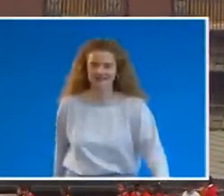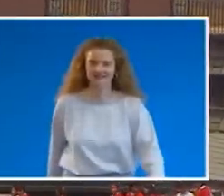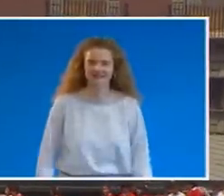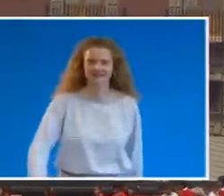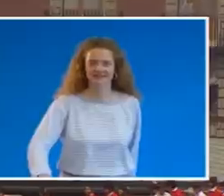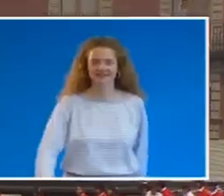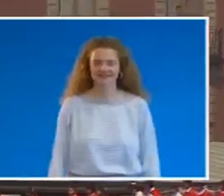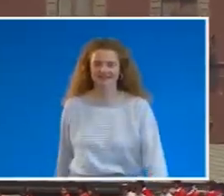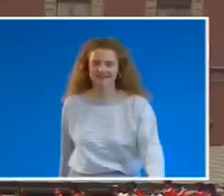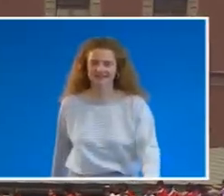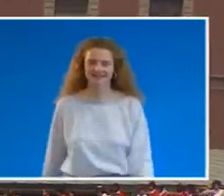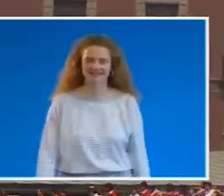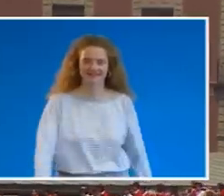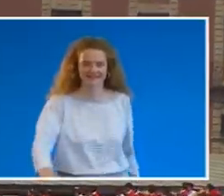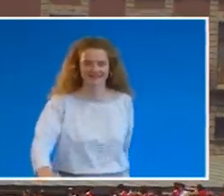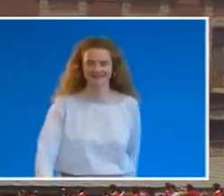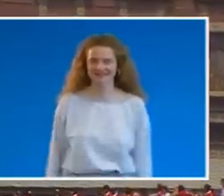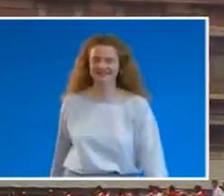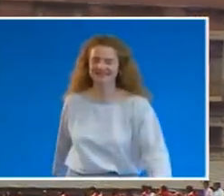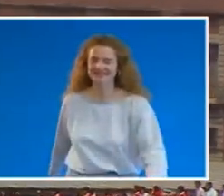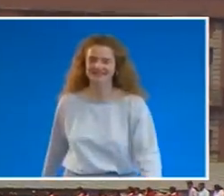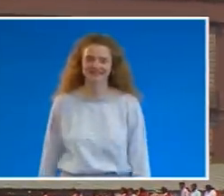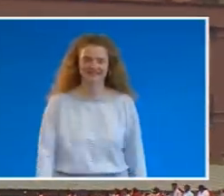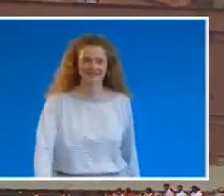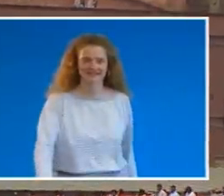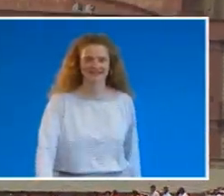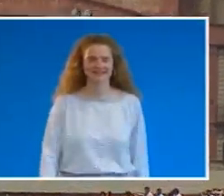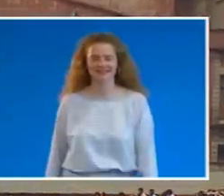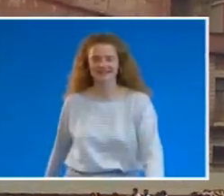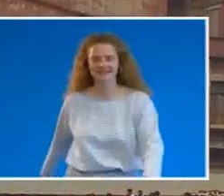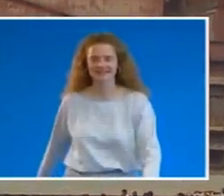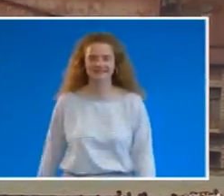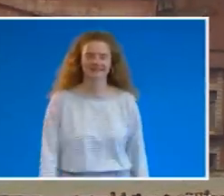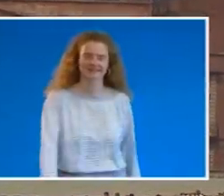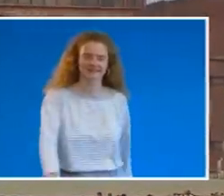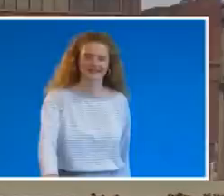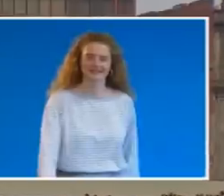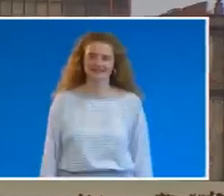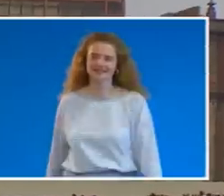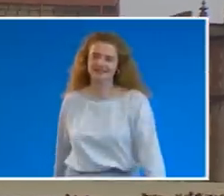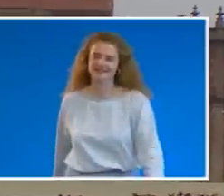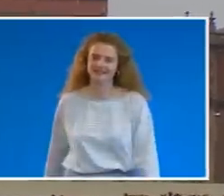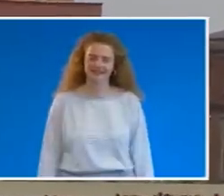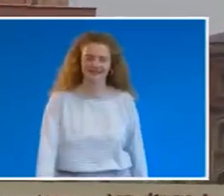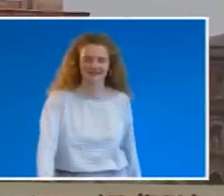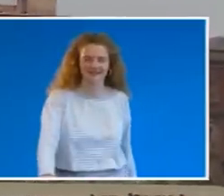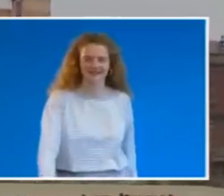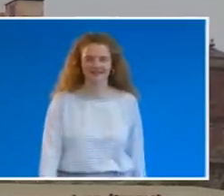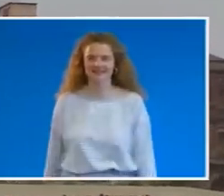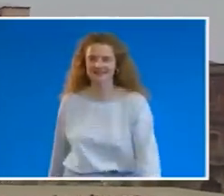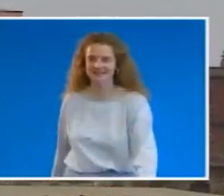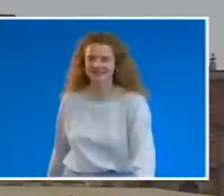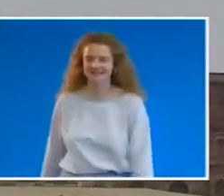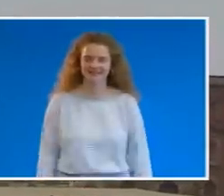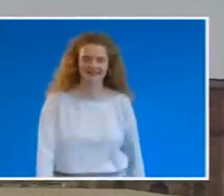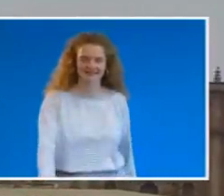I went to school one morning and I walked like this, walked like this, walked like this. I went to